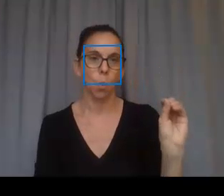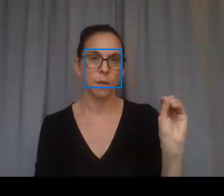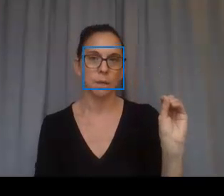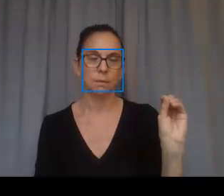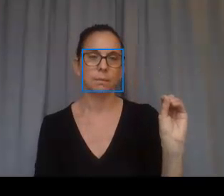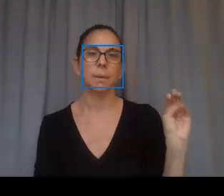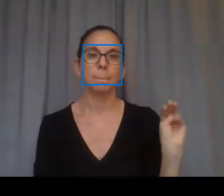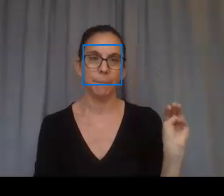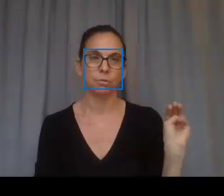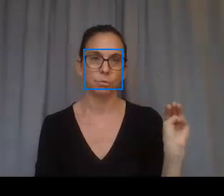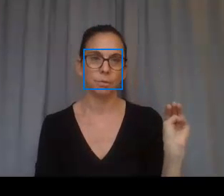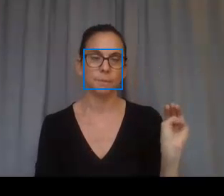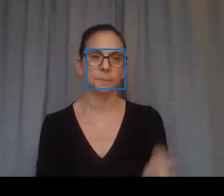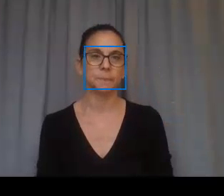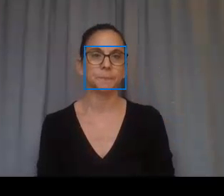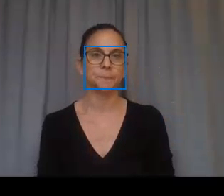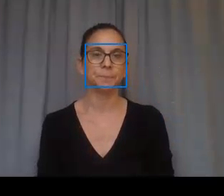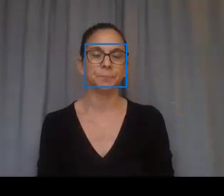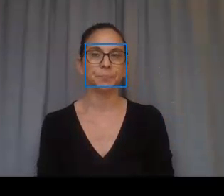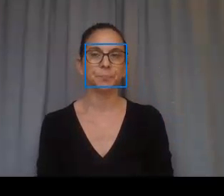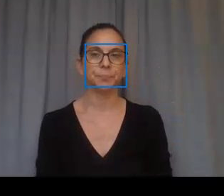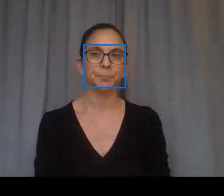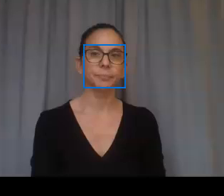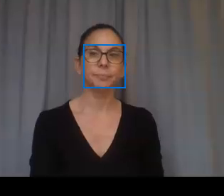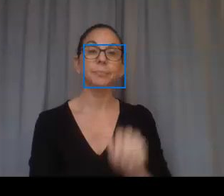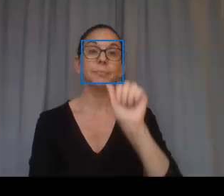2,340 meters in this case.